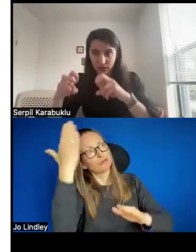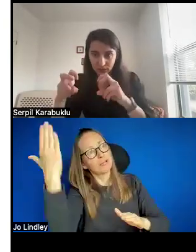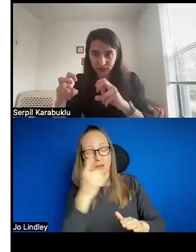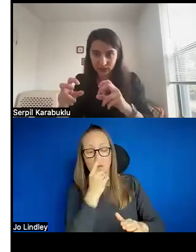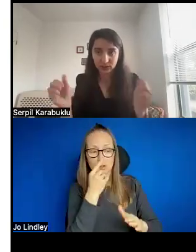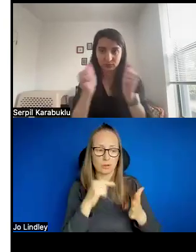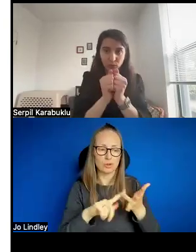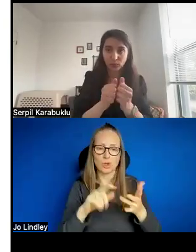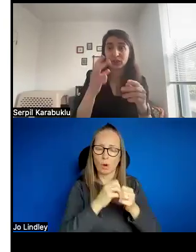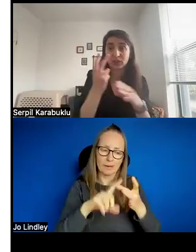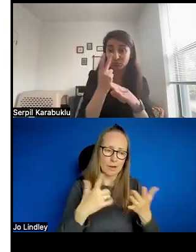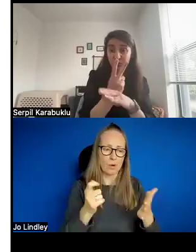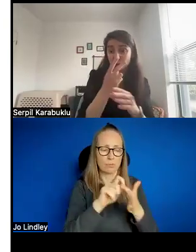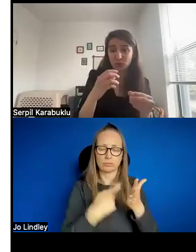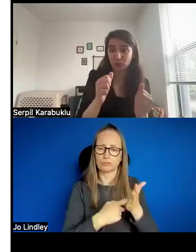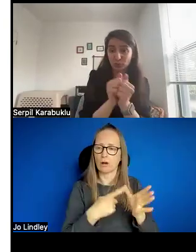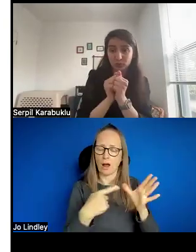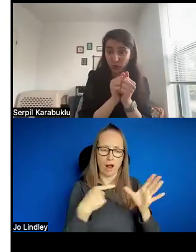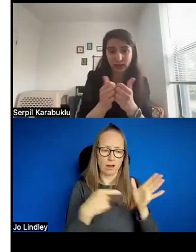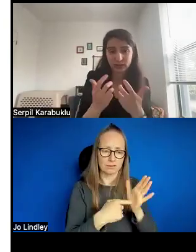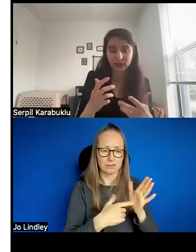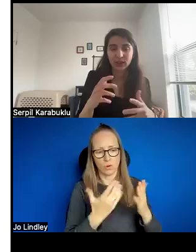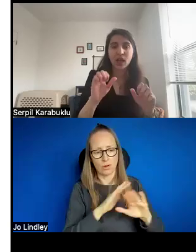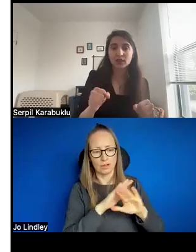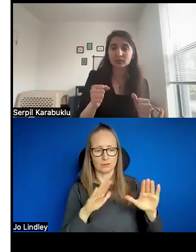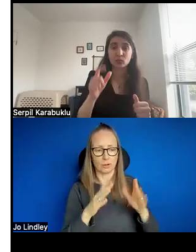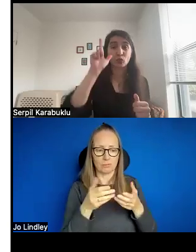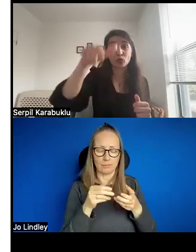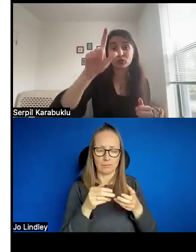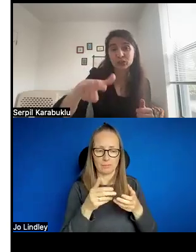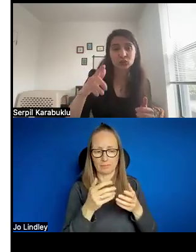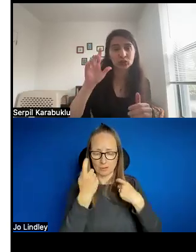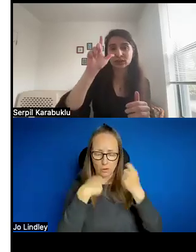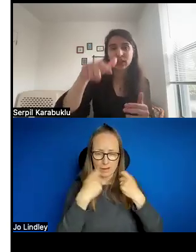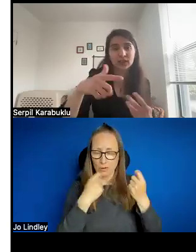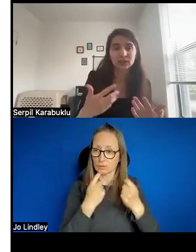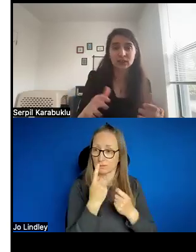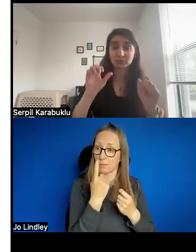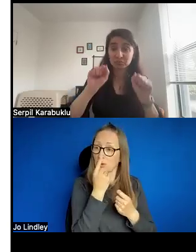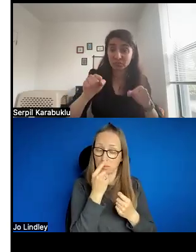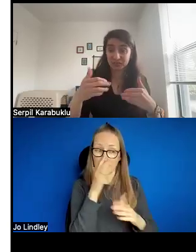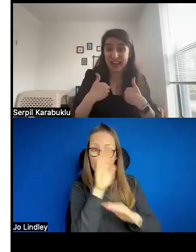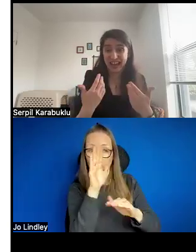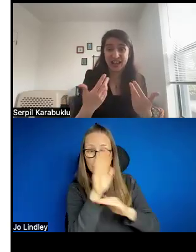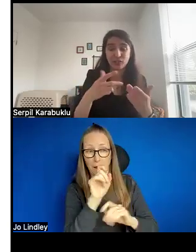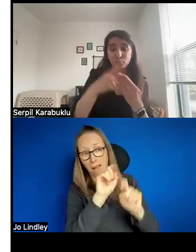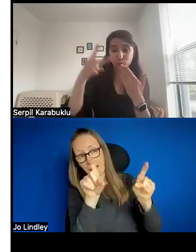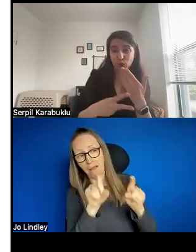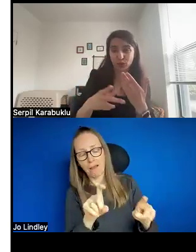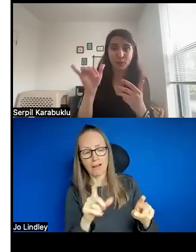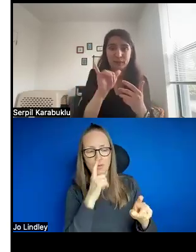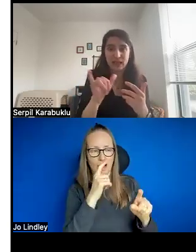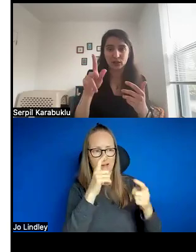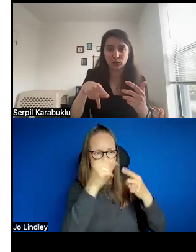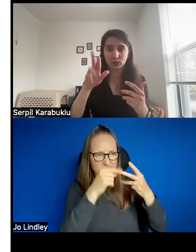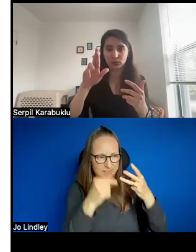for non-menus one day, where we can get all these trajectories or features that we do for the speech or